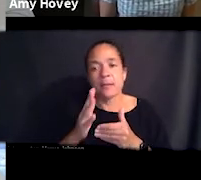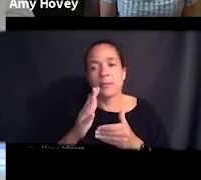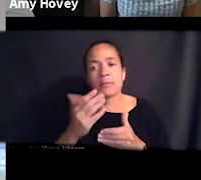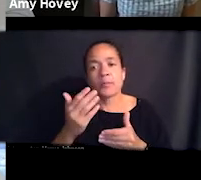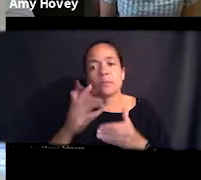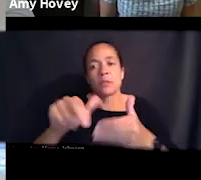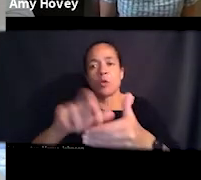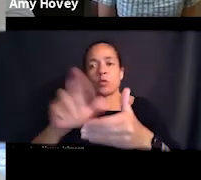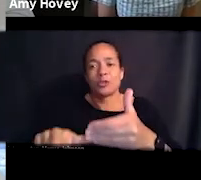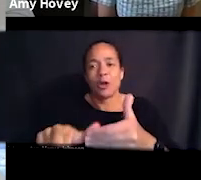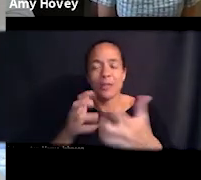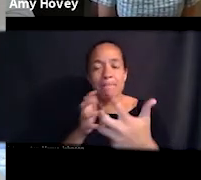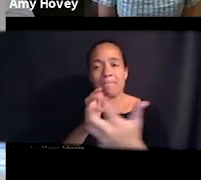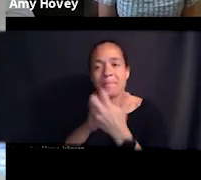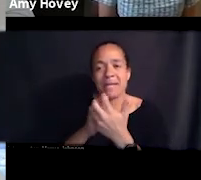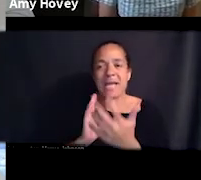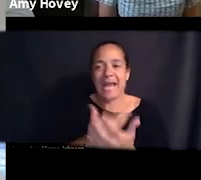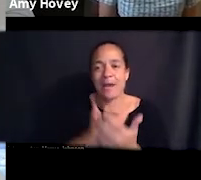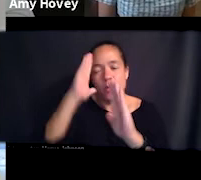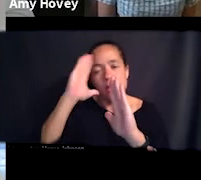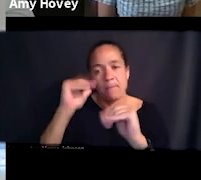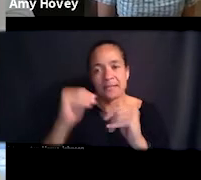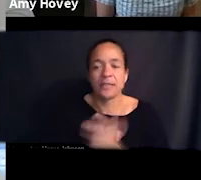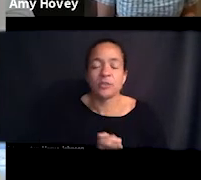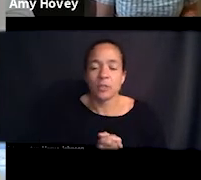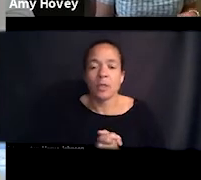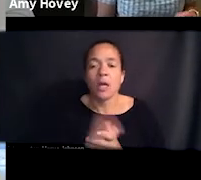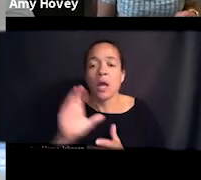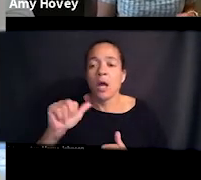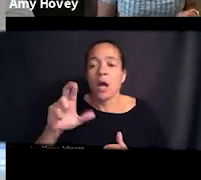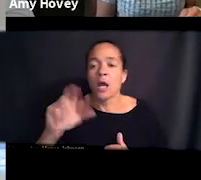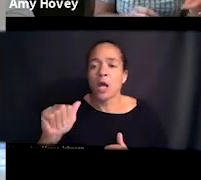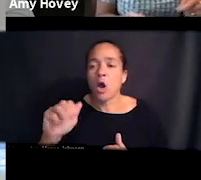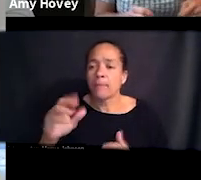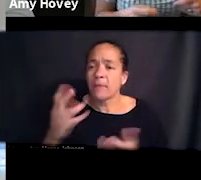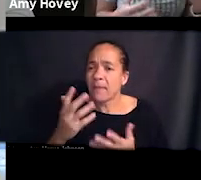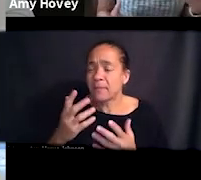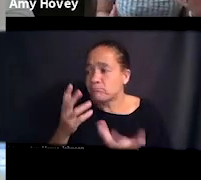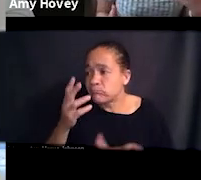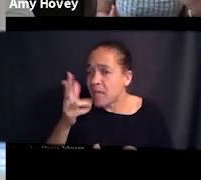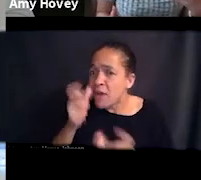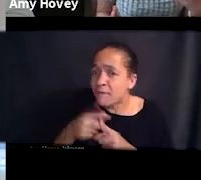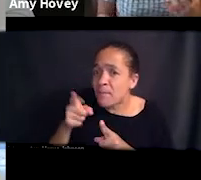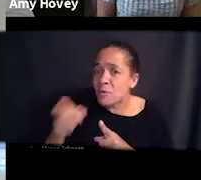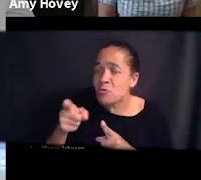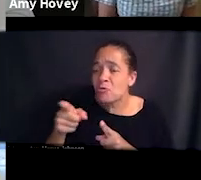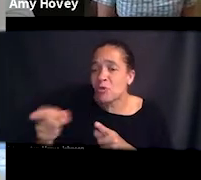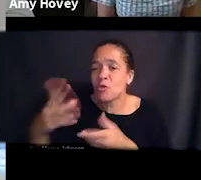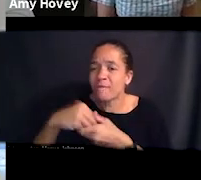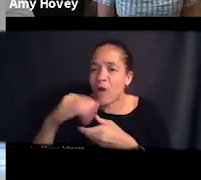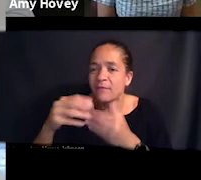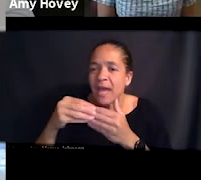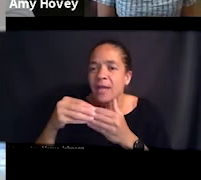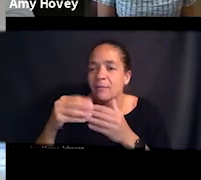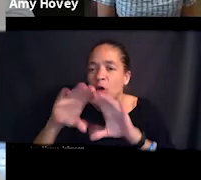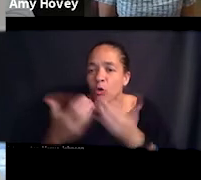Carmen, I think it would be helpful for the audience to hear from you as somebody who was a part of of that group that gave us guidance on